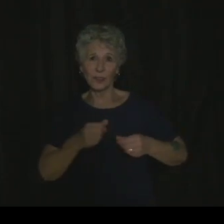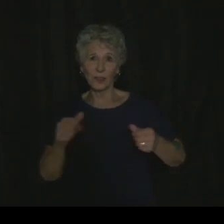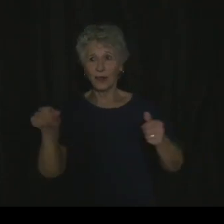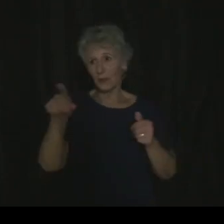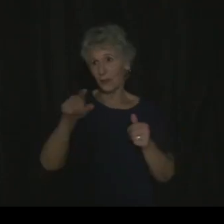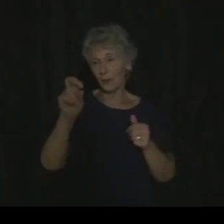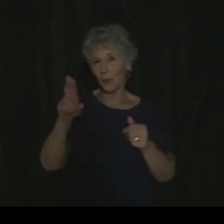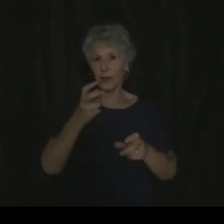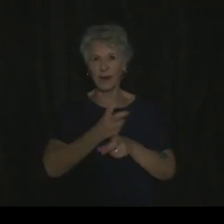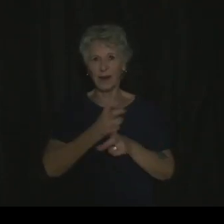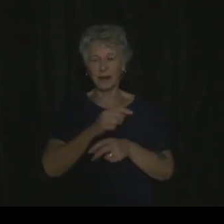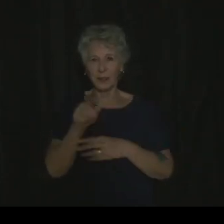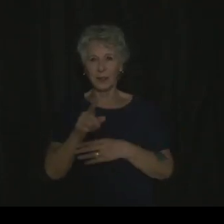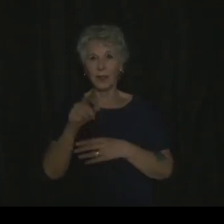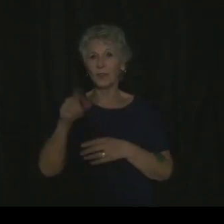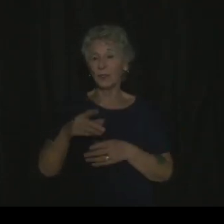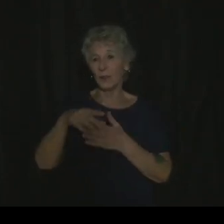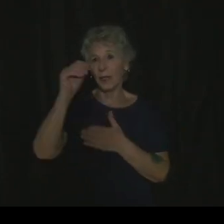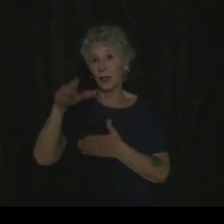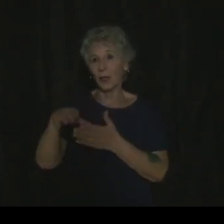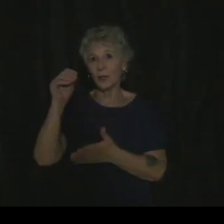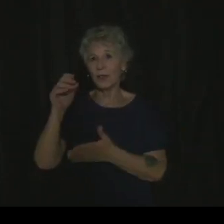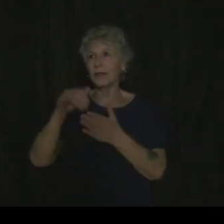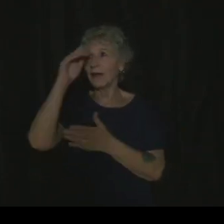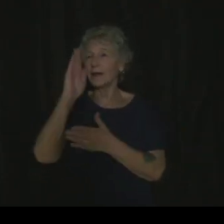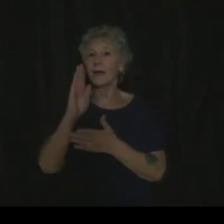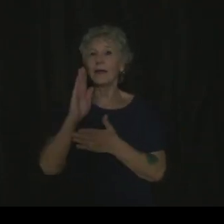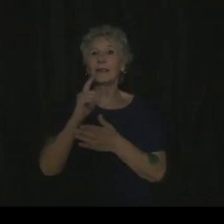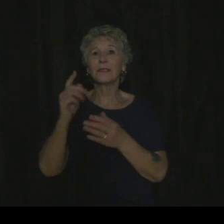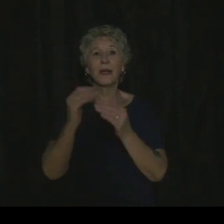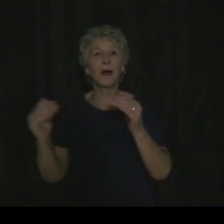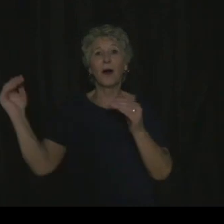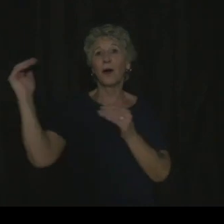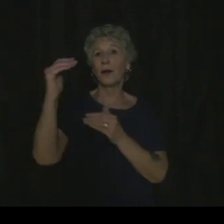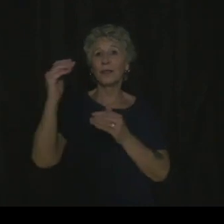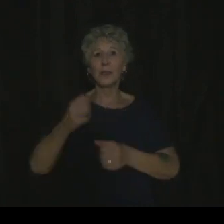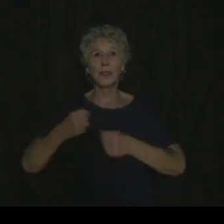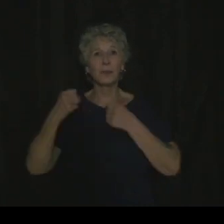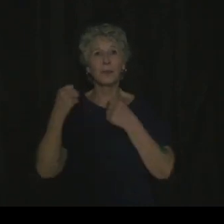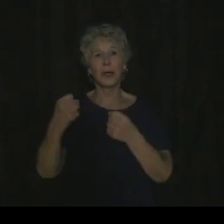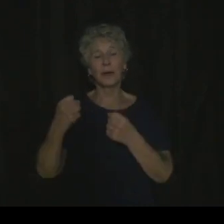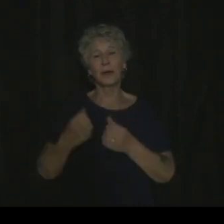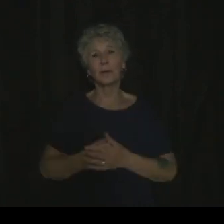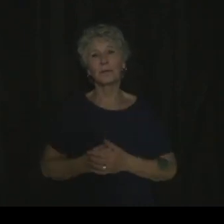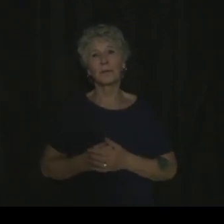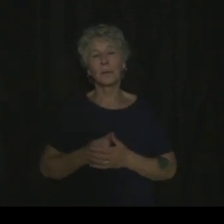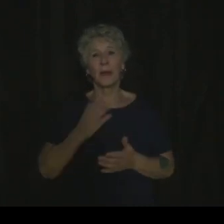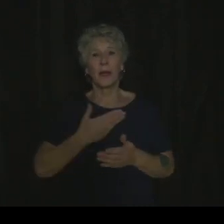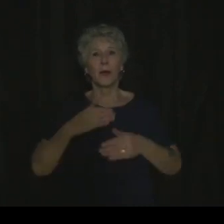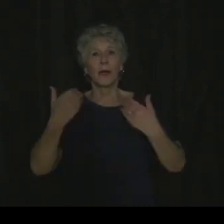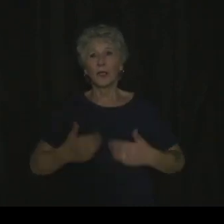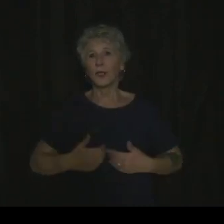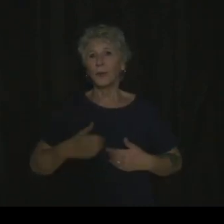you? We should be learning that God is the ultimate power and that our human background